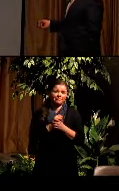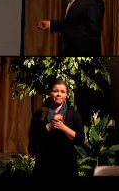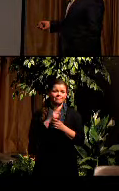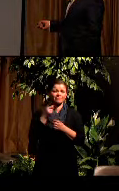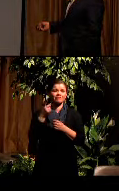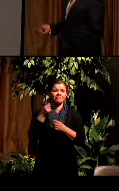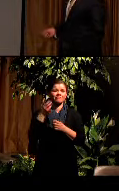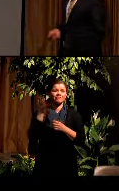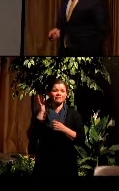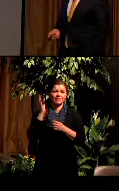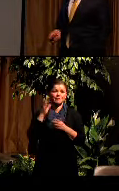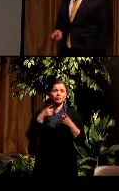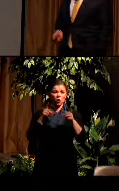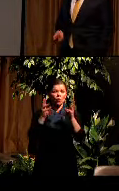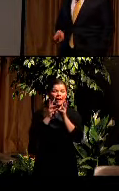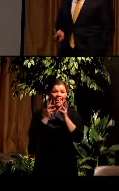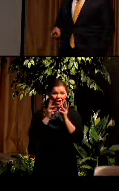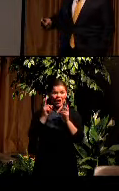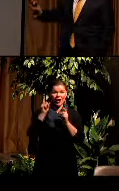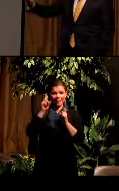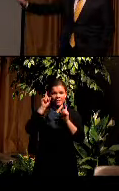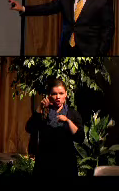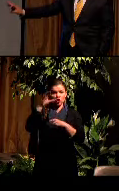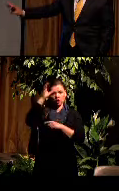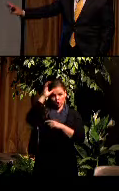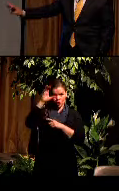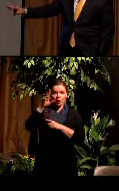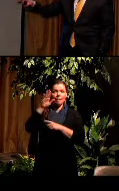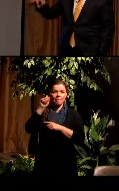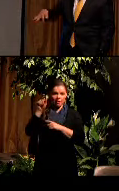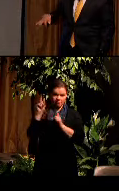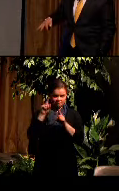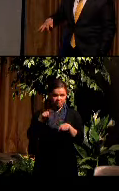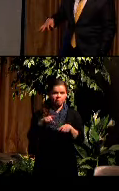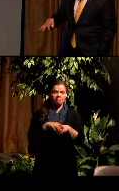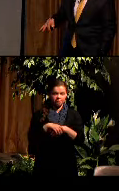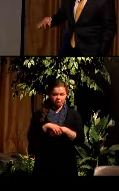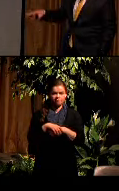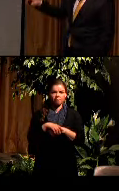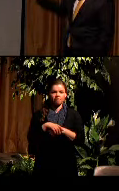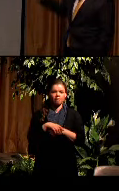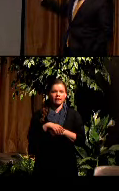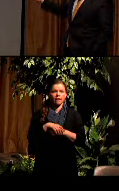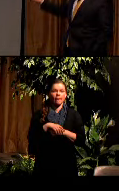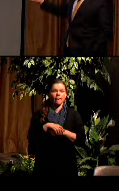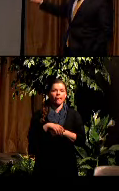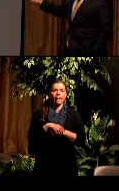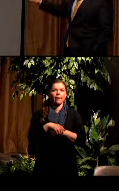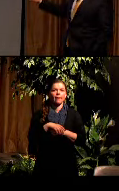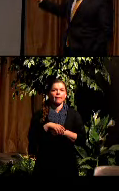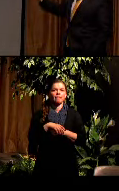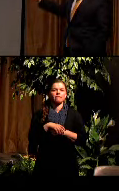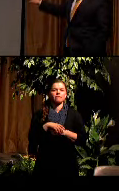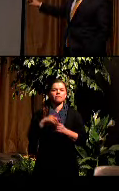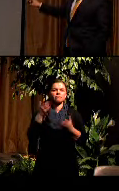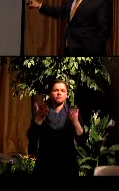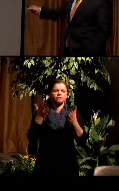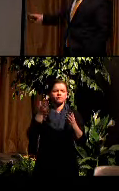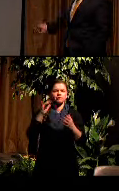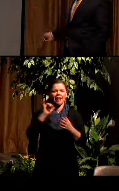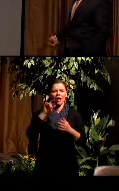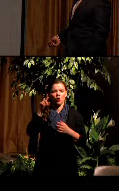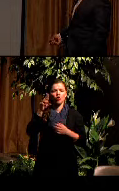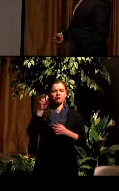Cuba, but again, probably habitat destruction. Probably not in Cuba, probably actually in the United States, just like with the Eskimo curlew that caused